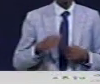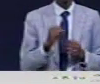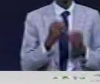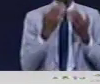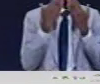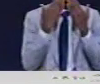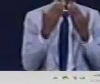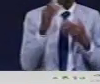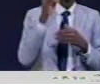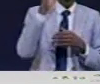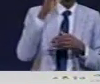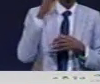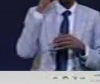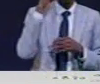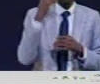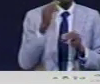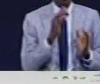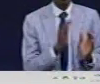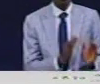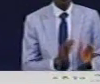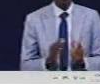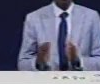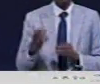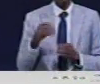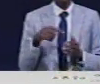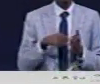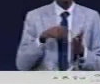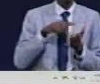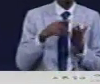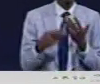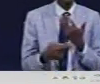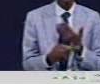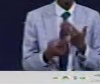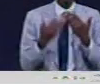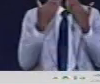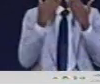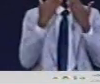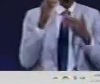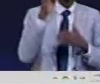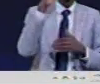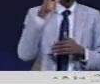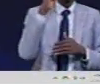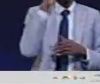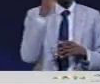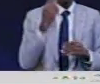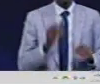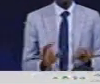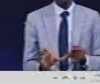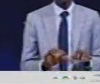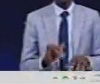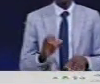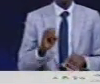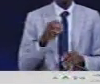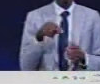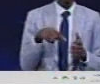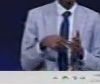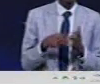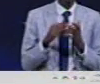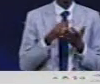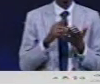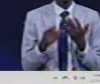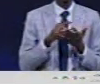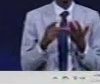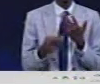program. Let's thank God for all that the Lord has done. The Lord has imparted upon